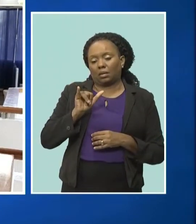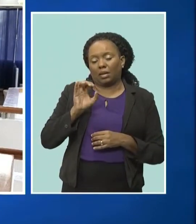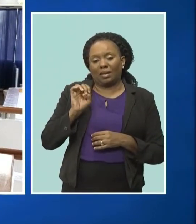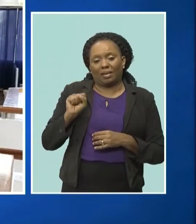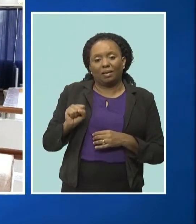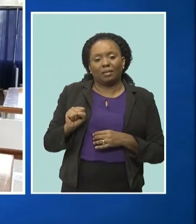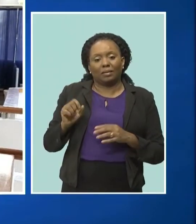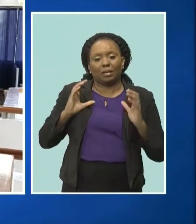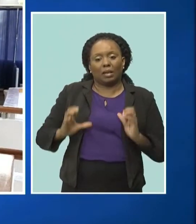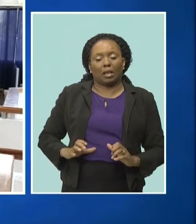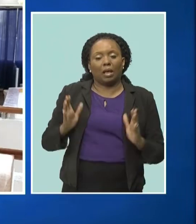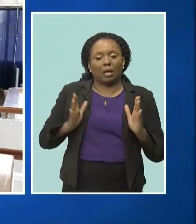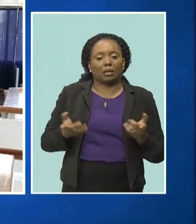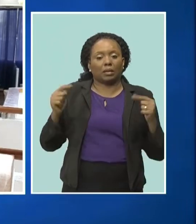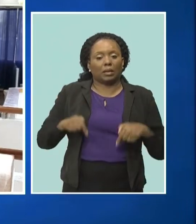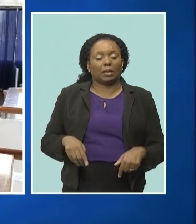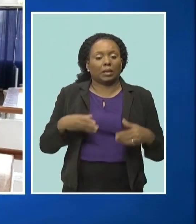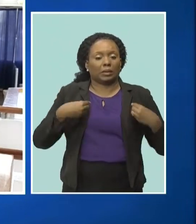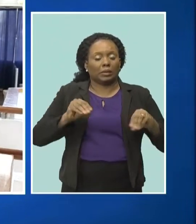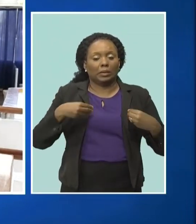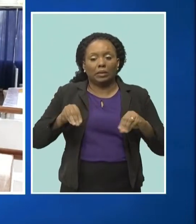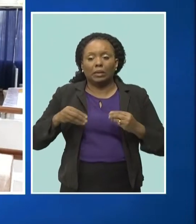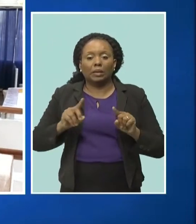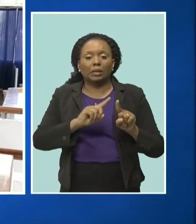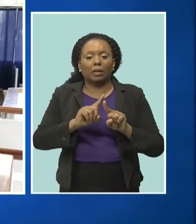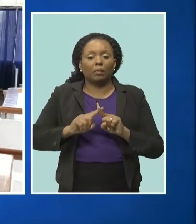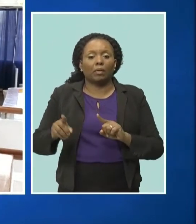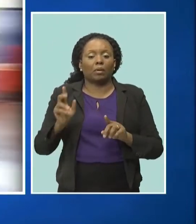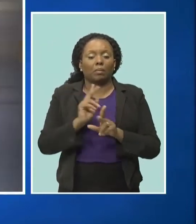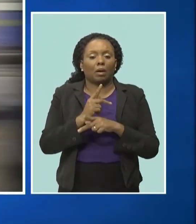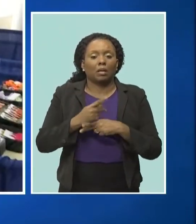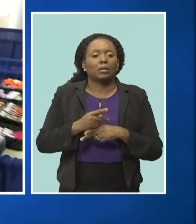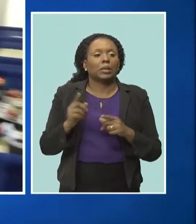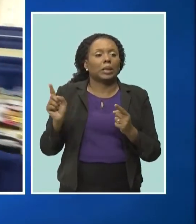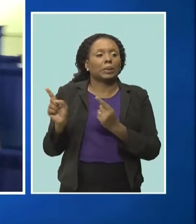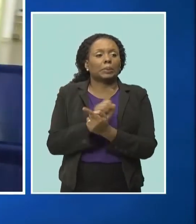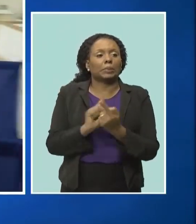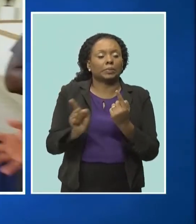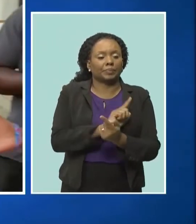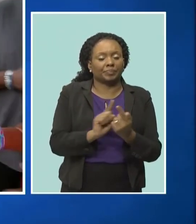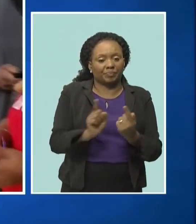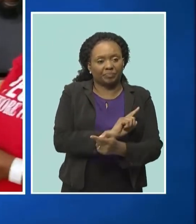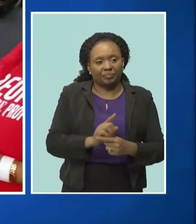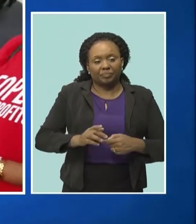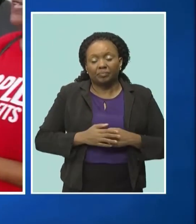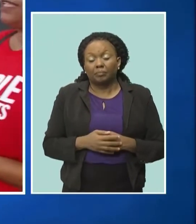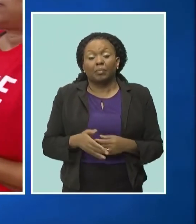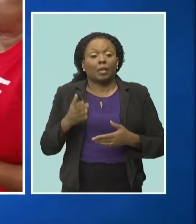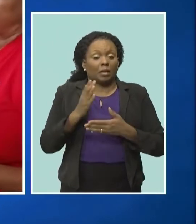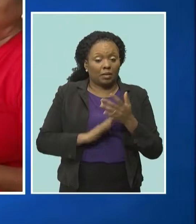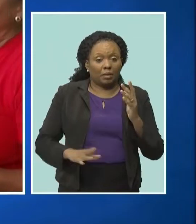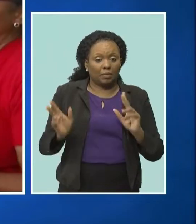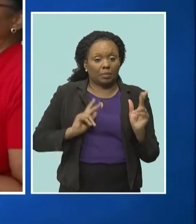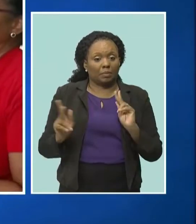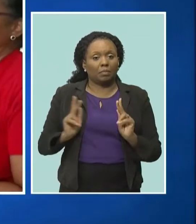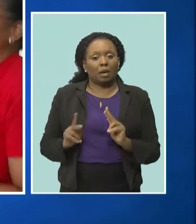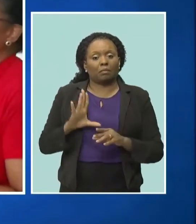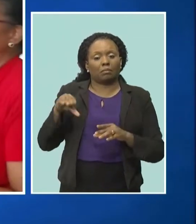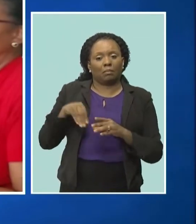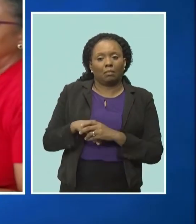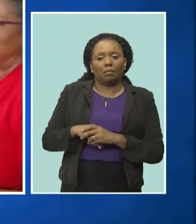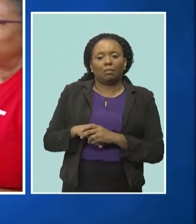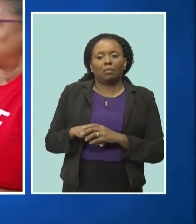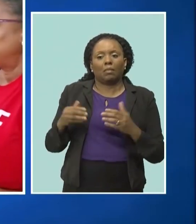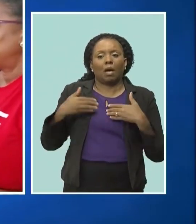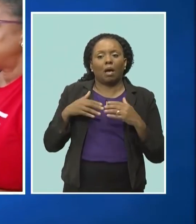and they are selling products and meeting with the public. And as some of those clients who took part in the summit believe the opportunity to